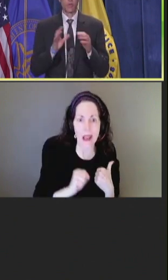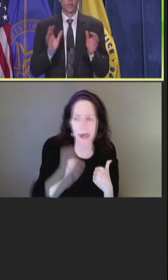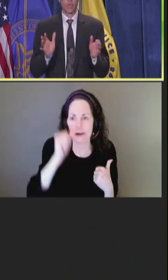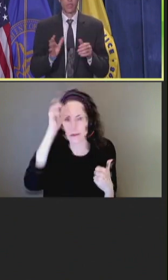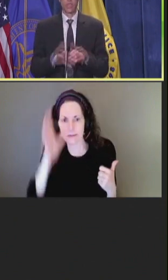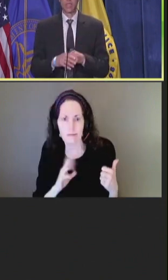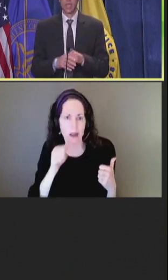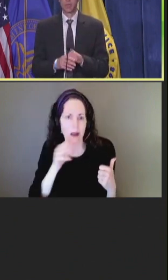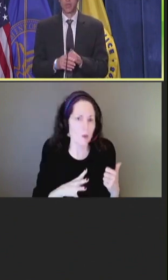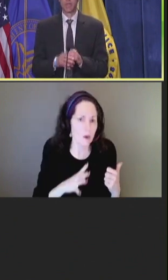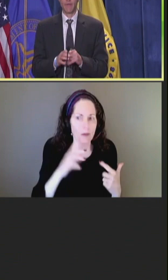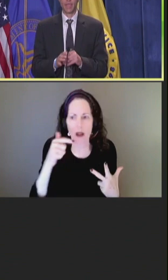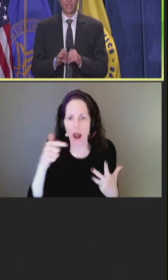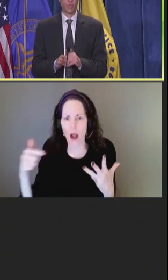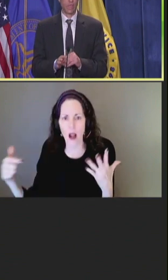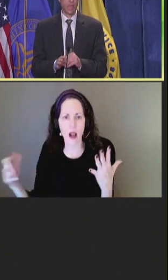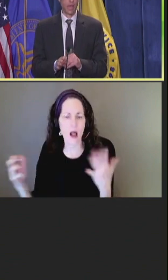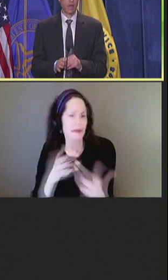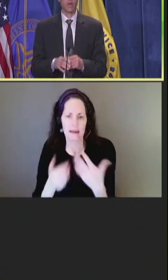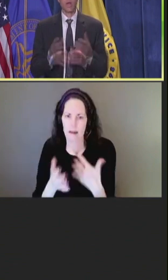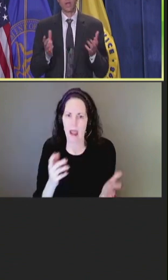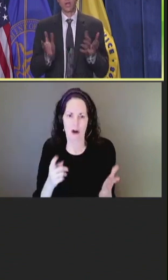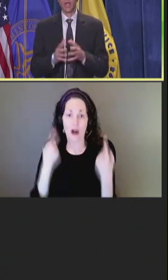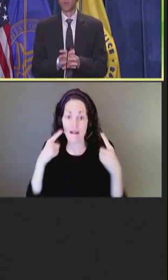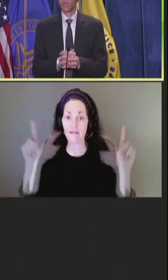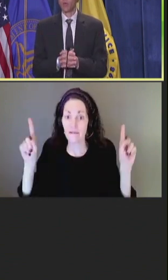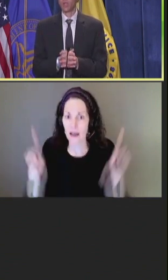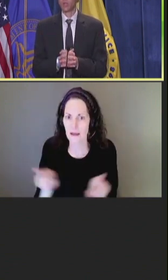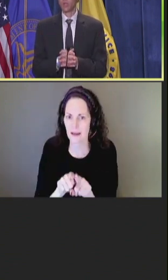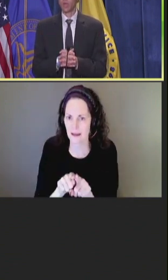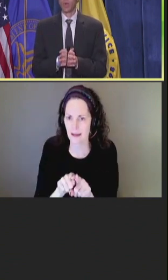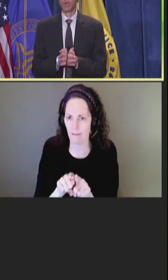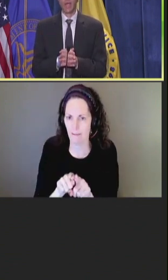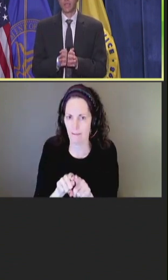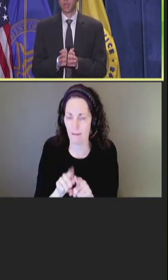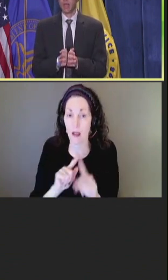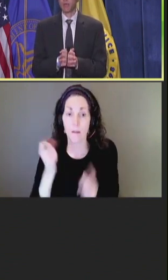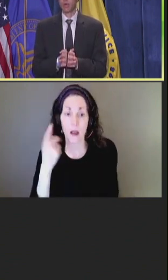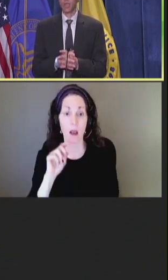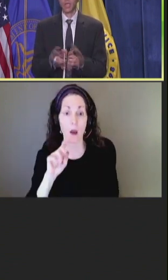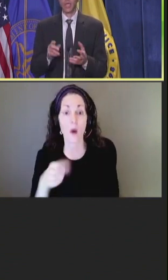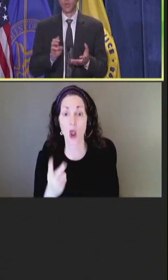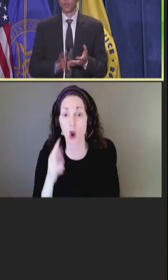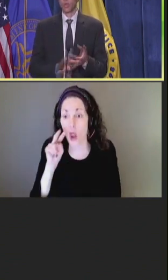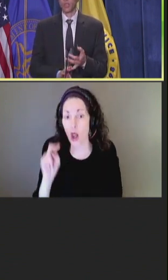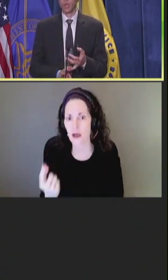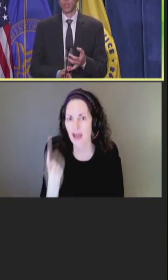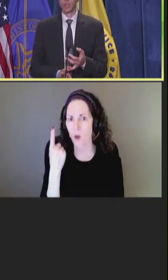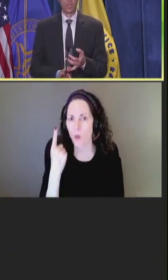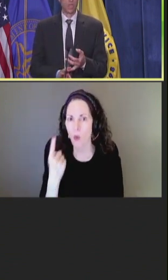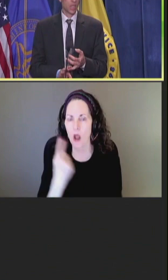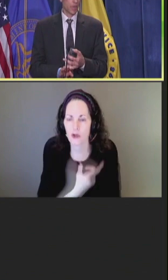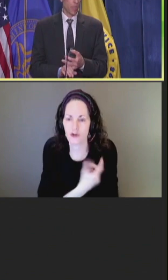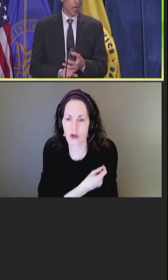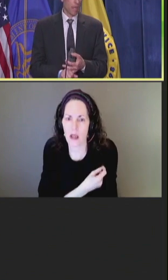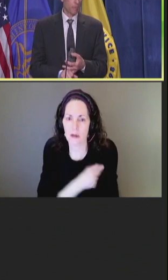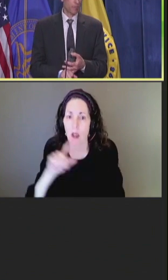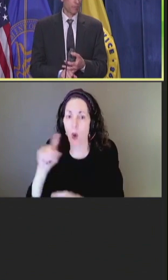The result is the same. And so the effect is really there. On the other hand, we only looked at one vaccine platform. It's only in adults.